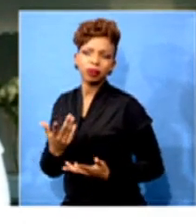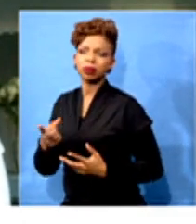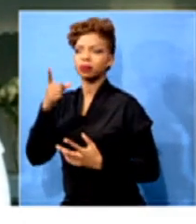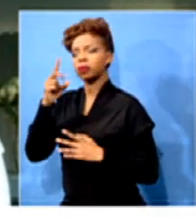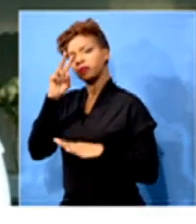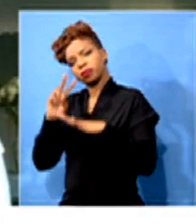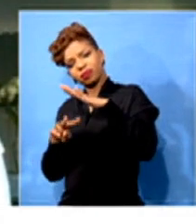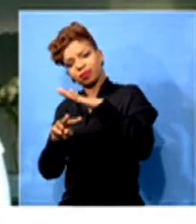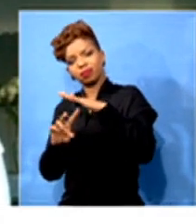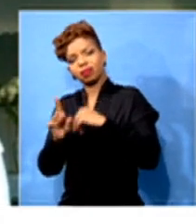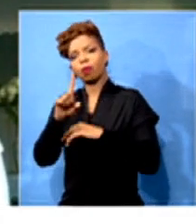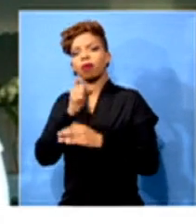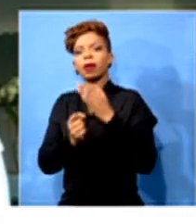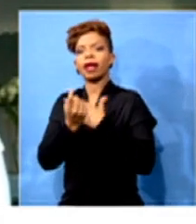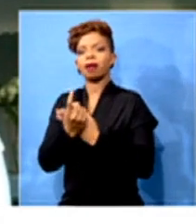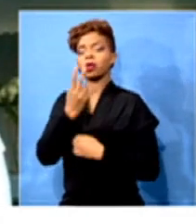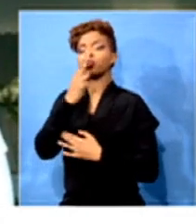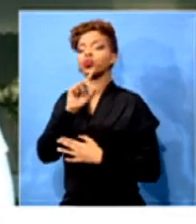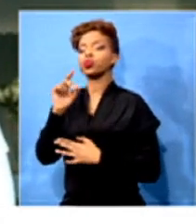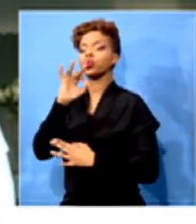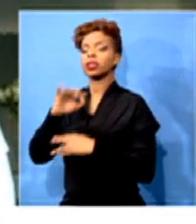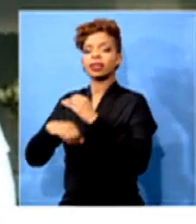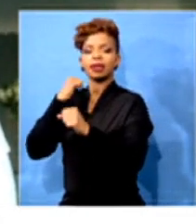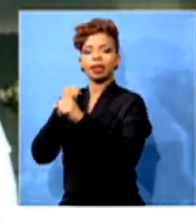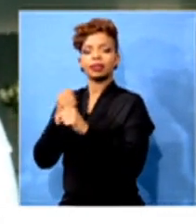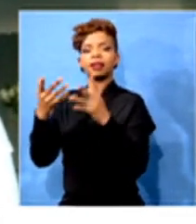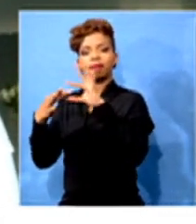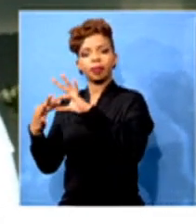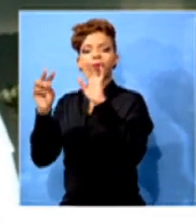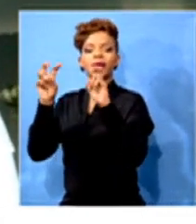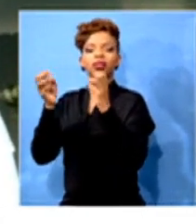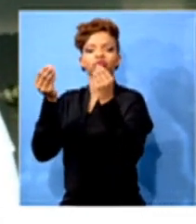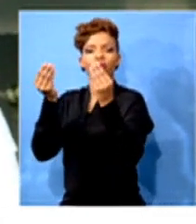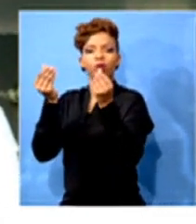over the next 2 to 3 years with regard to cost to the economy?